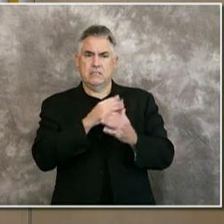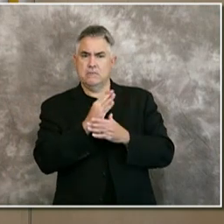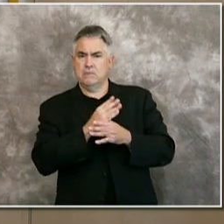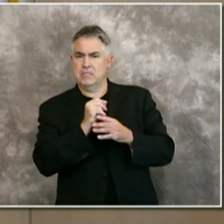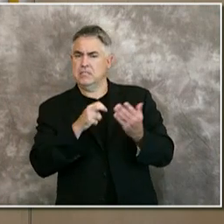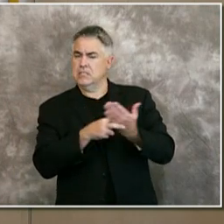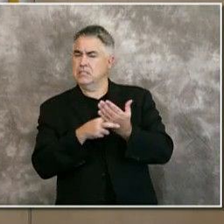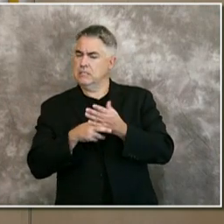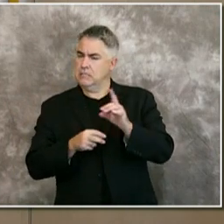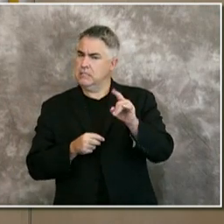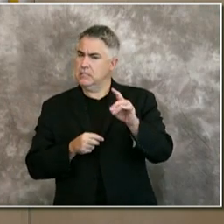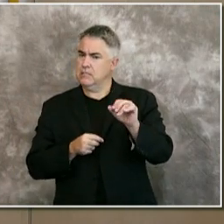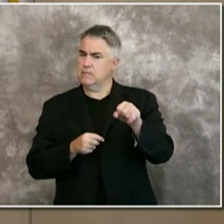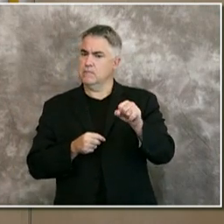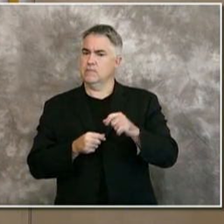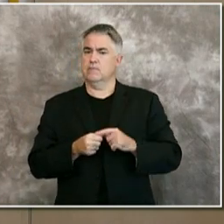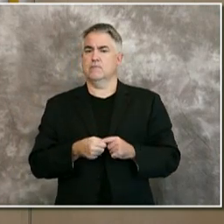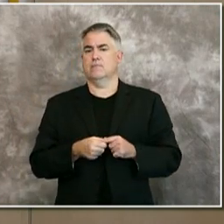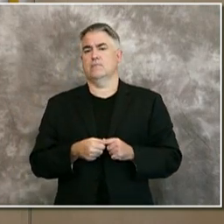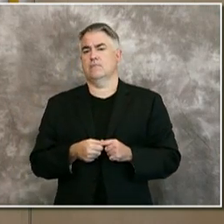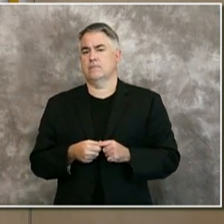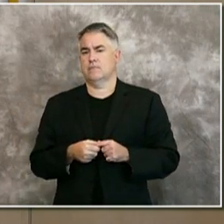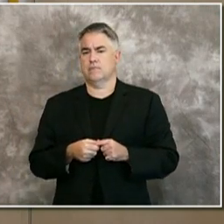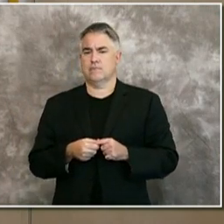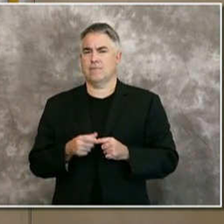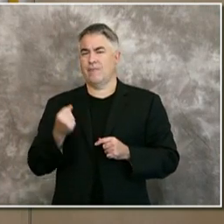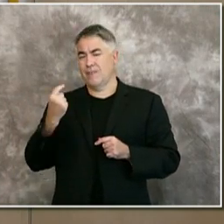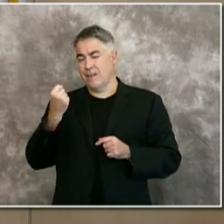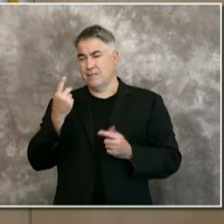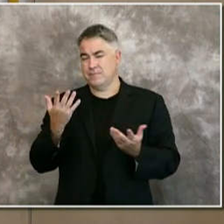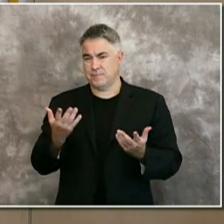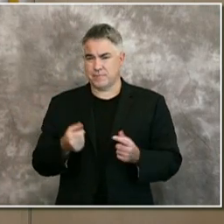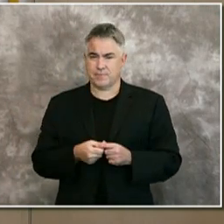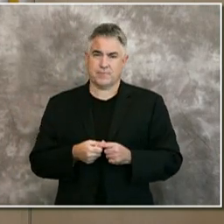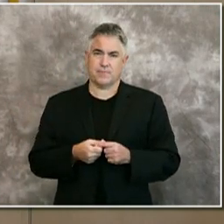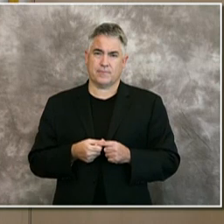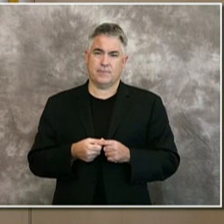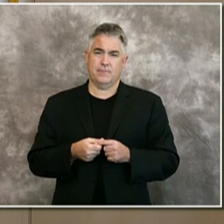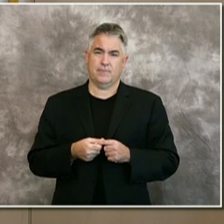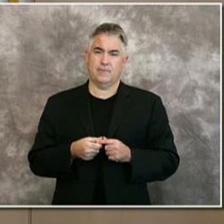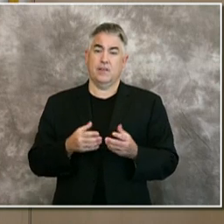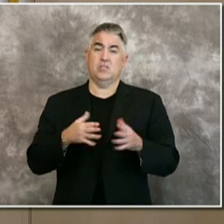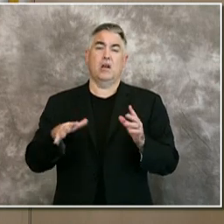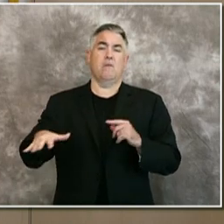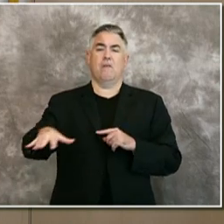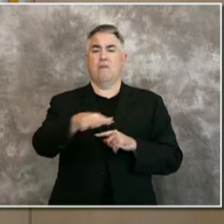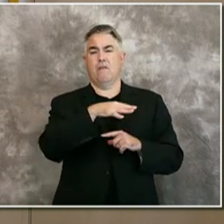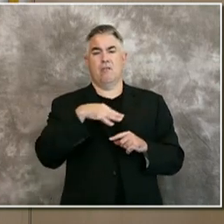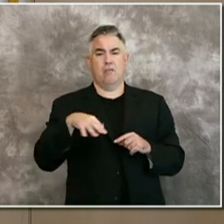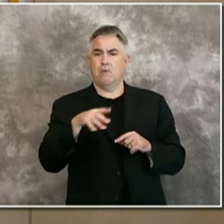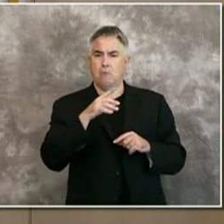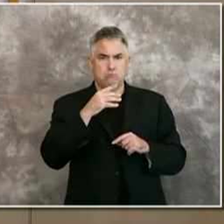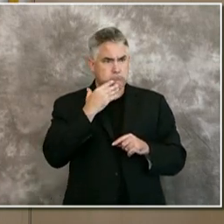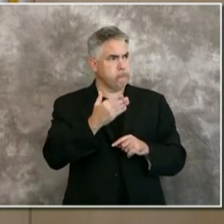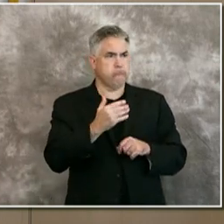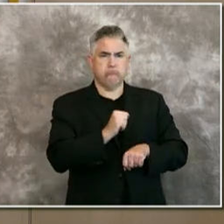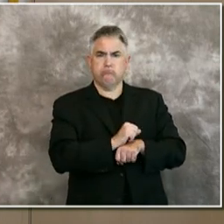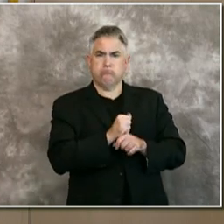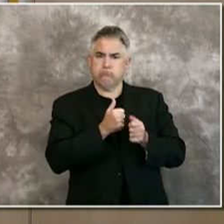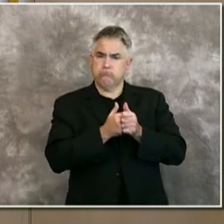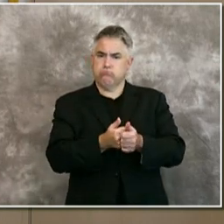over the weekend, but I think in large, people actually did quite well over the weekend in terms